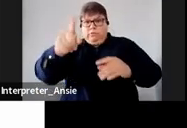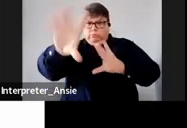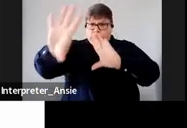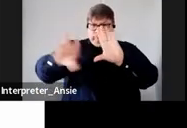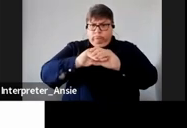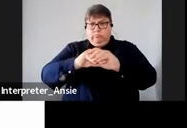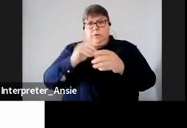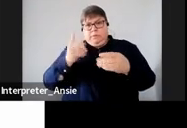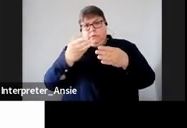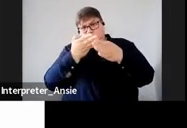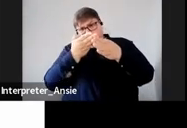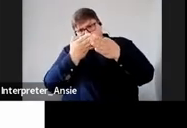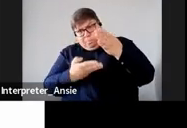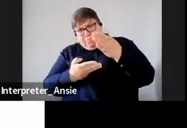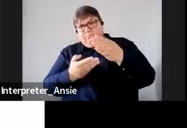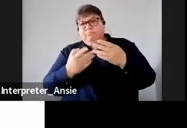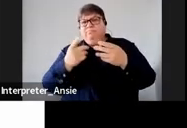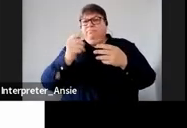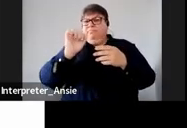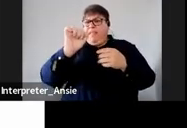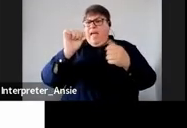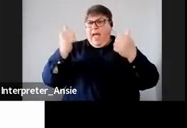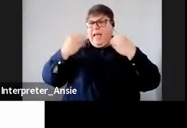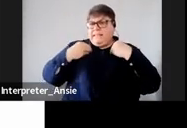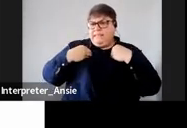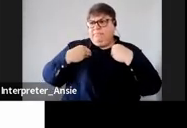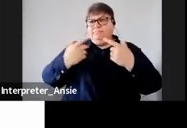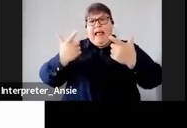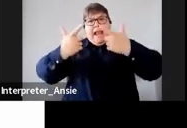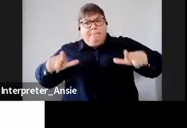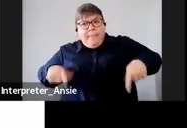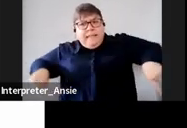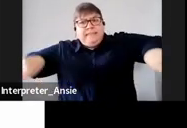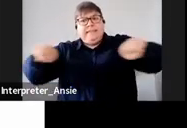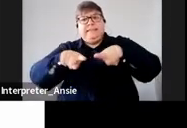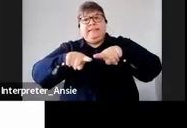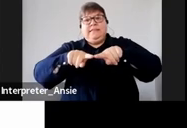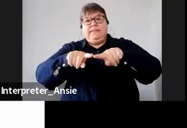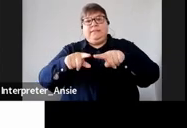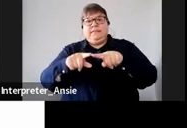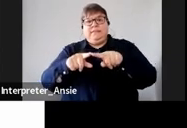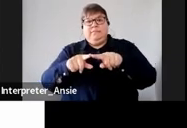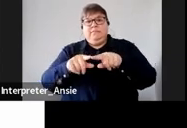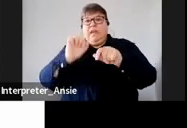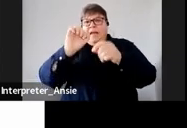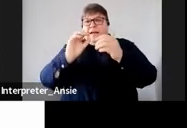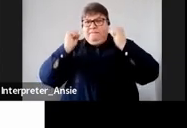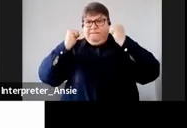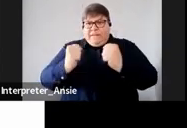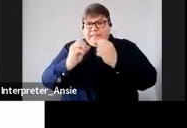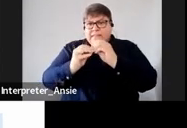assets liabilities overdrawn profits revolution of fixed assets and loans